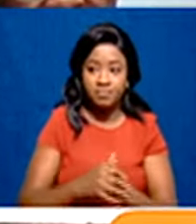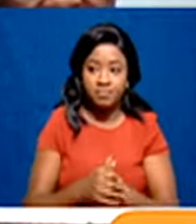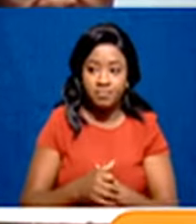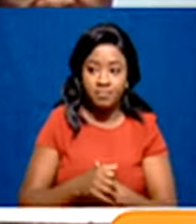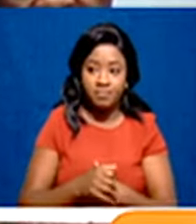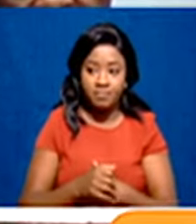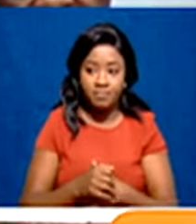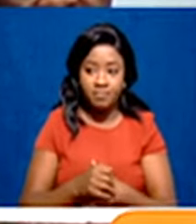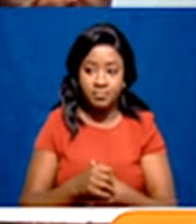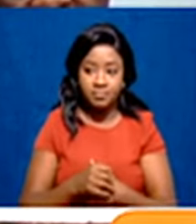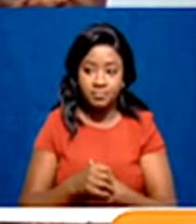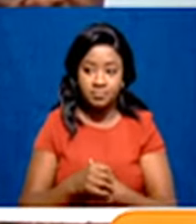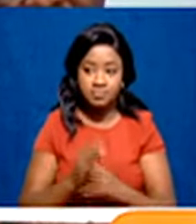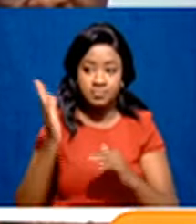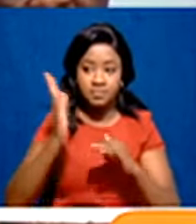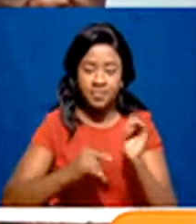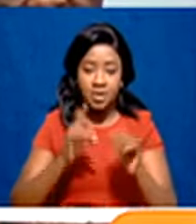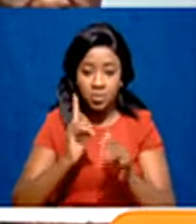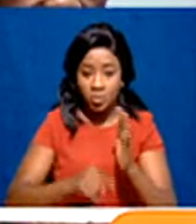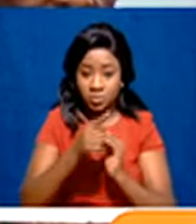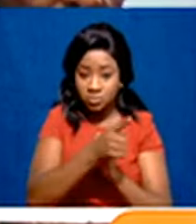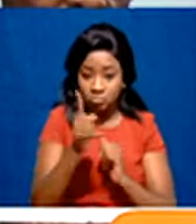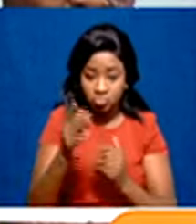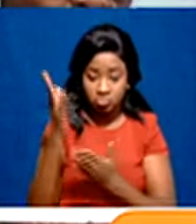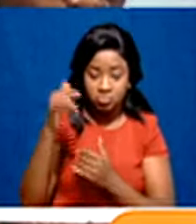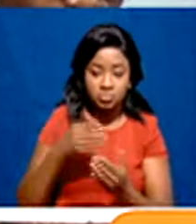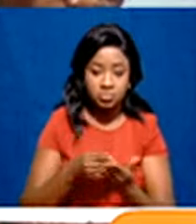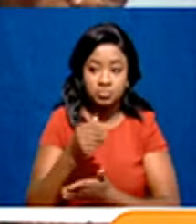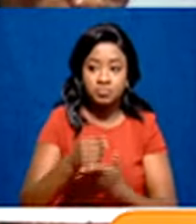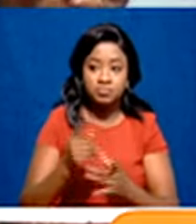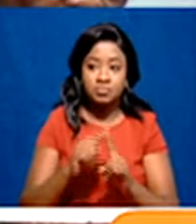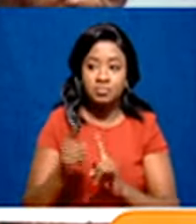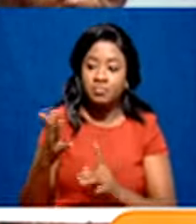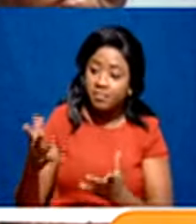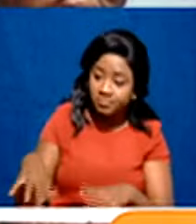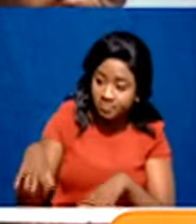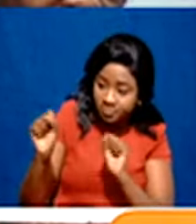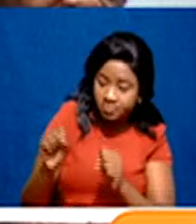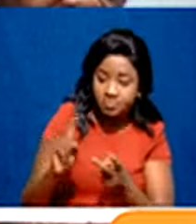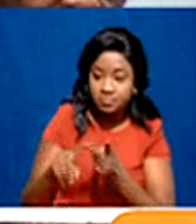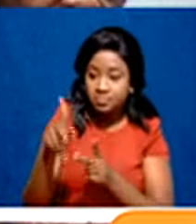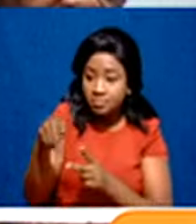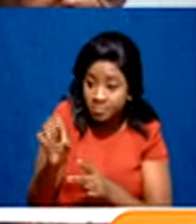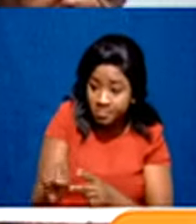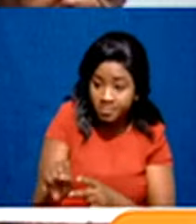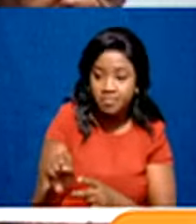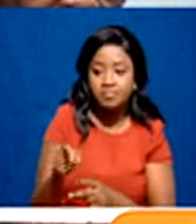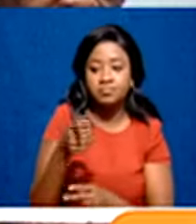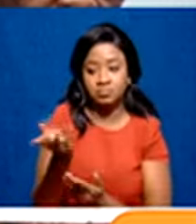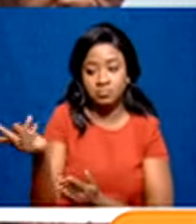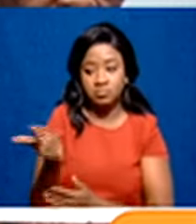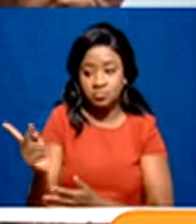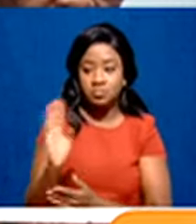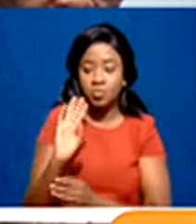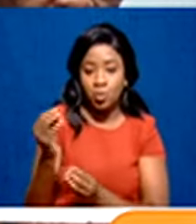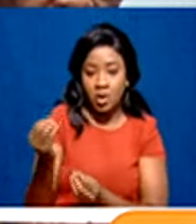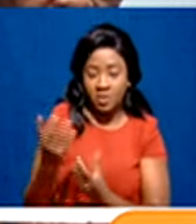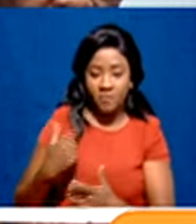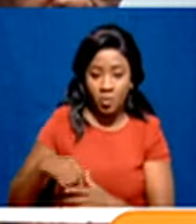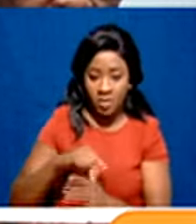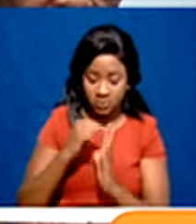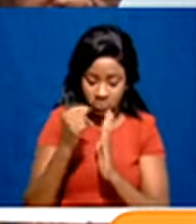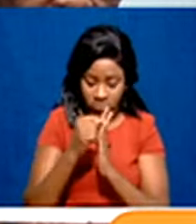than we are expected to pay. But that one, Chair and PS, will be producing a very